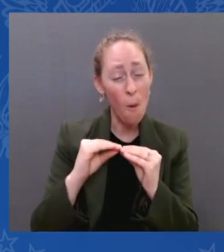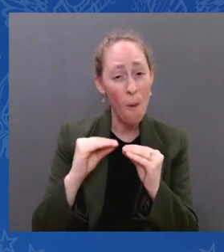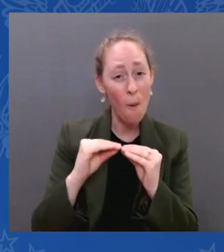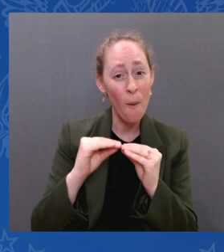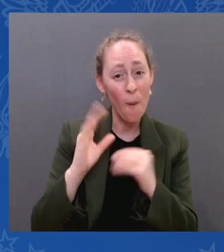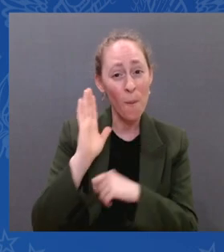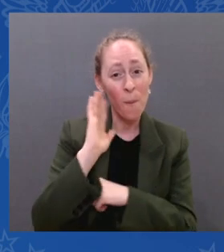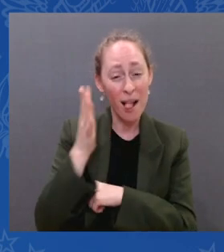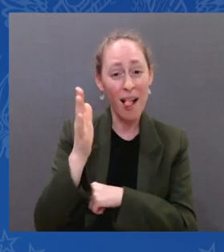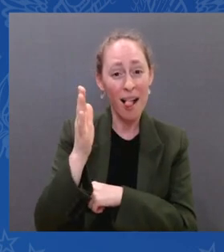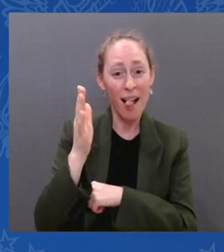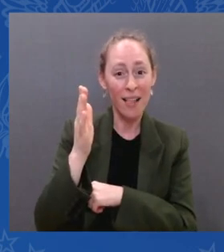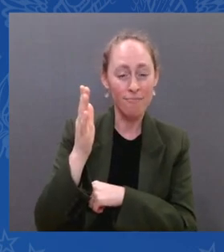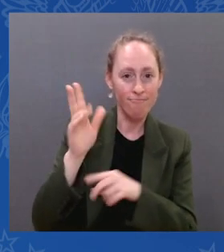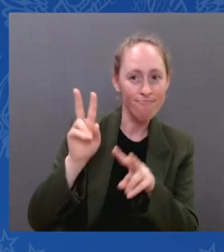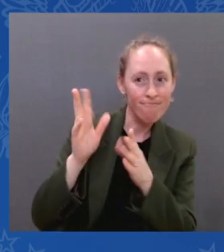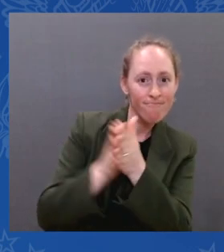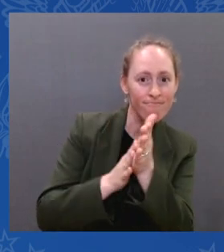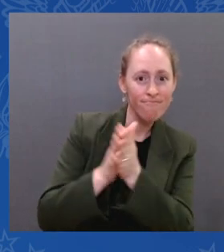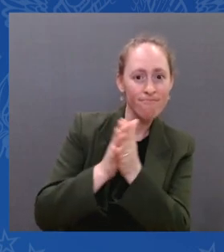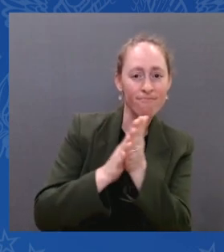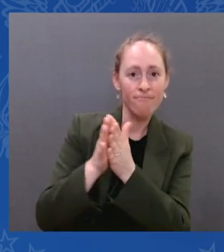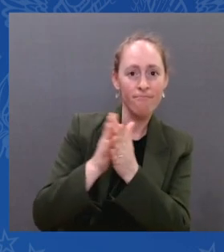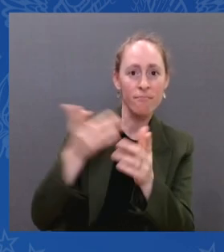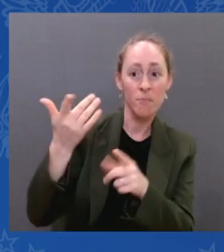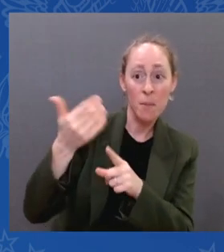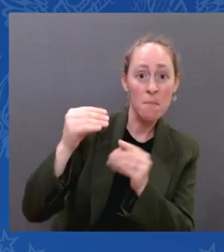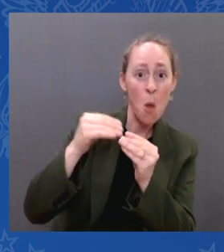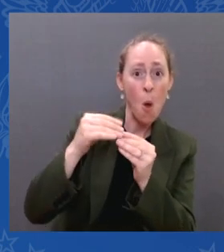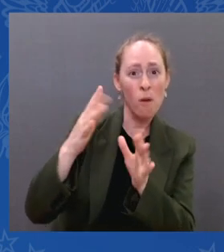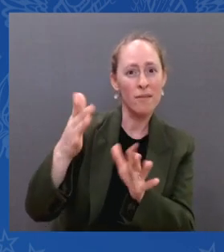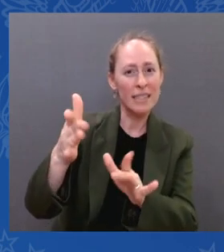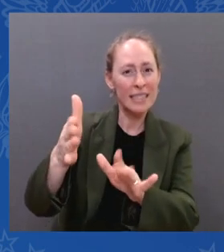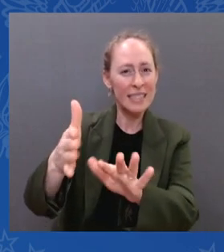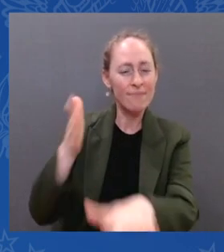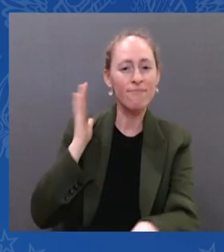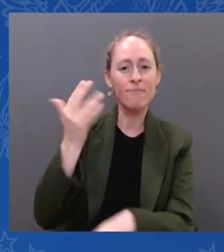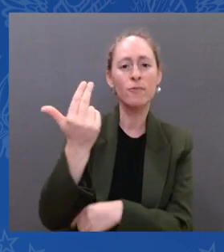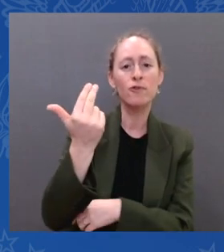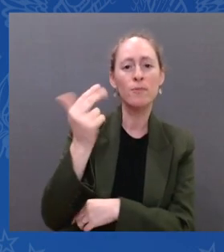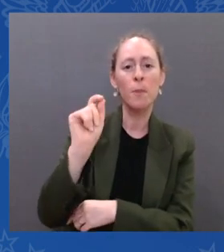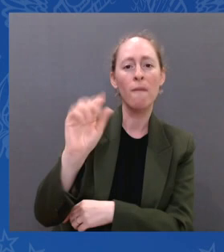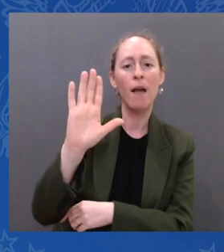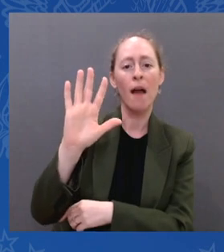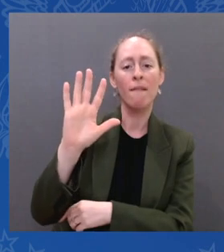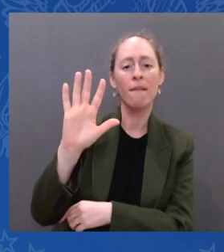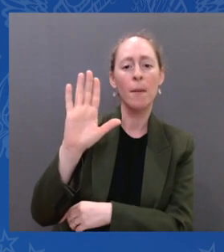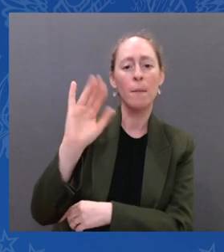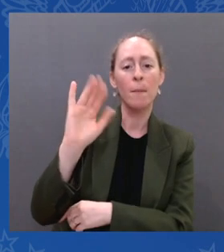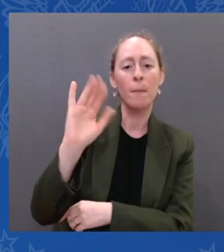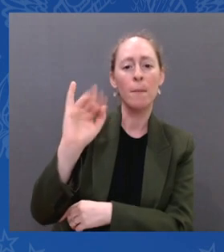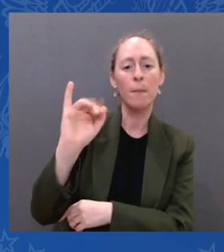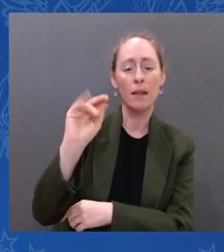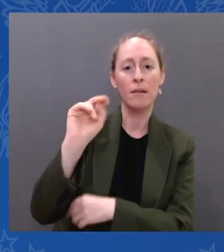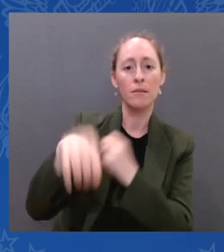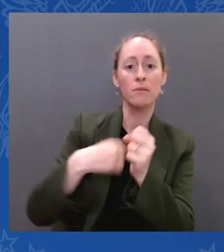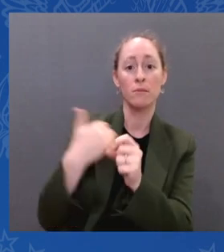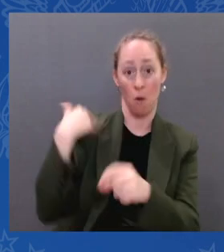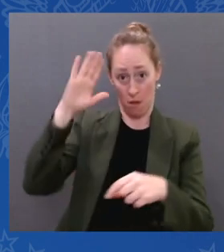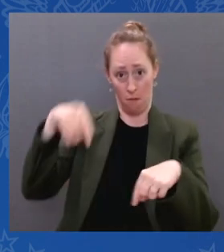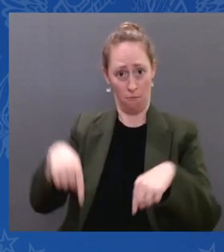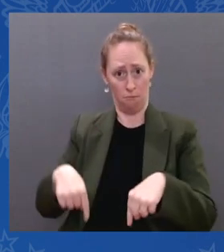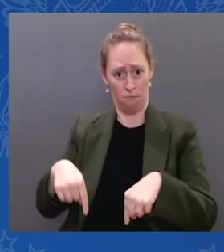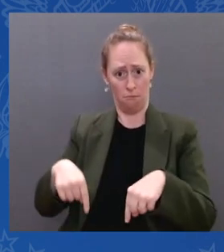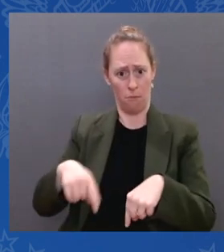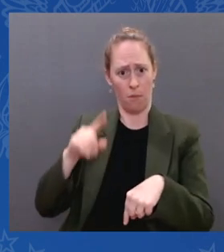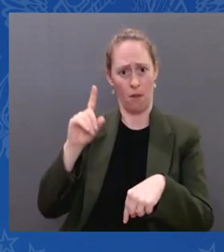is 13.8 billion years old, we're going back almost to the beginning.